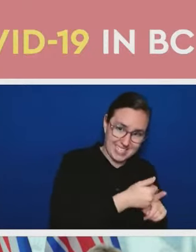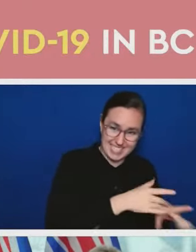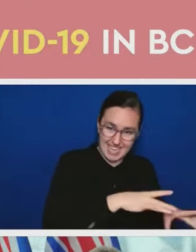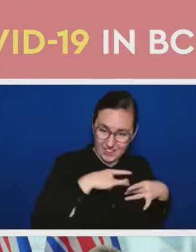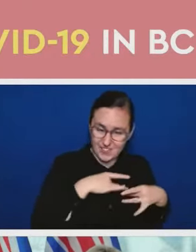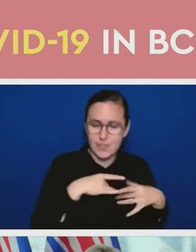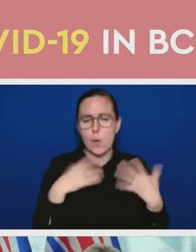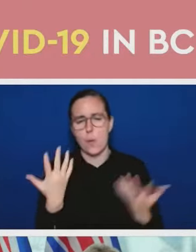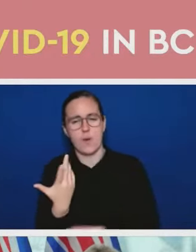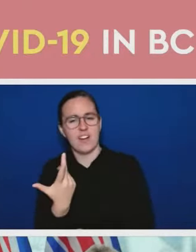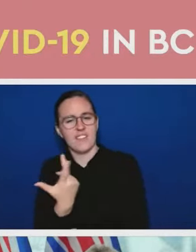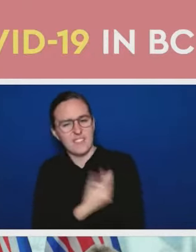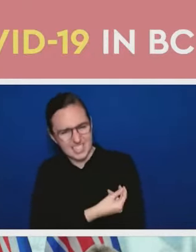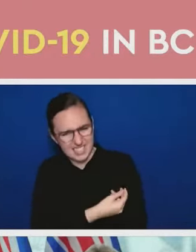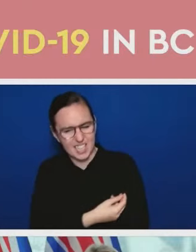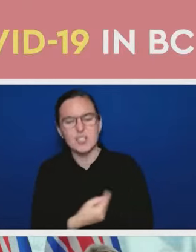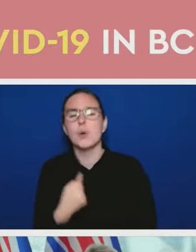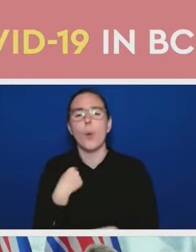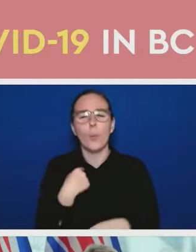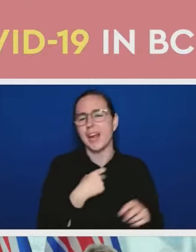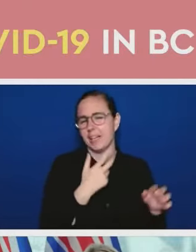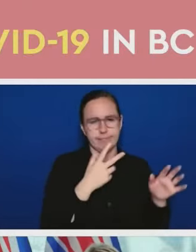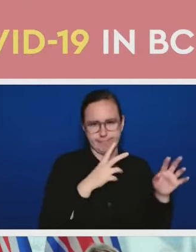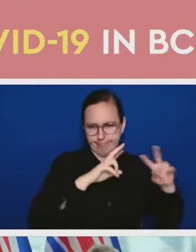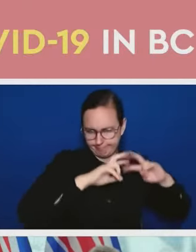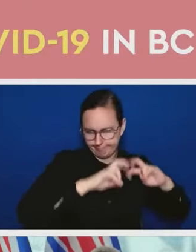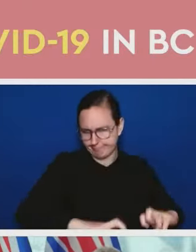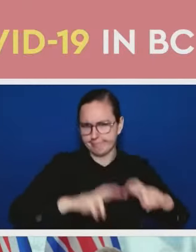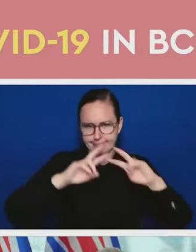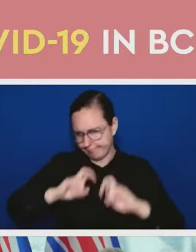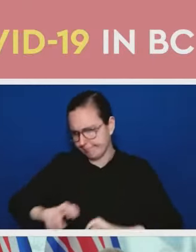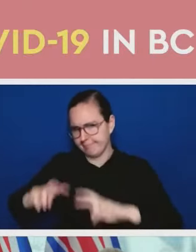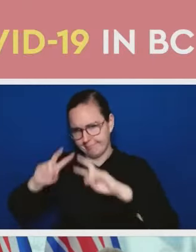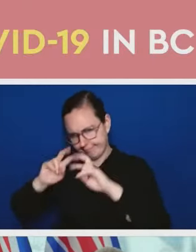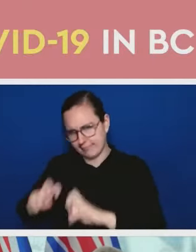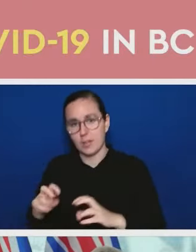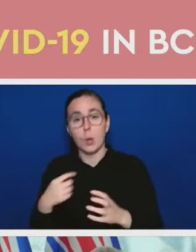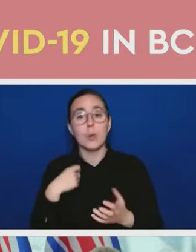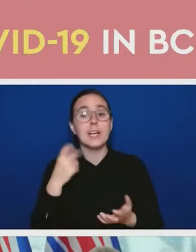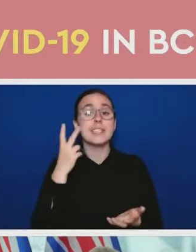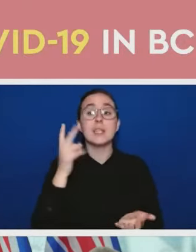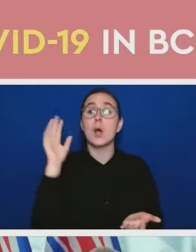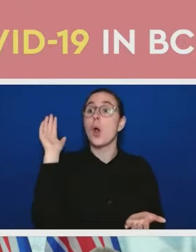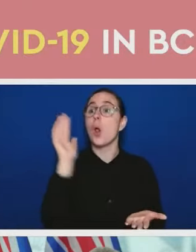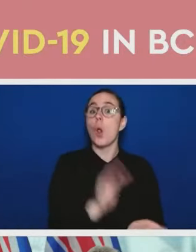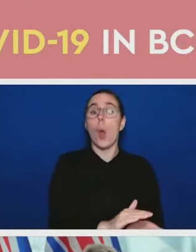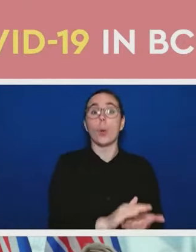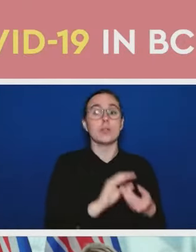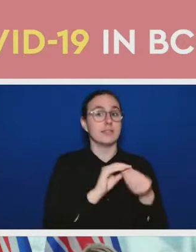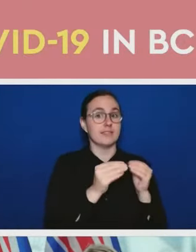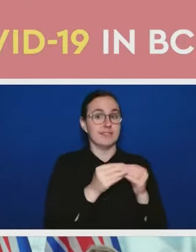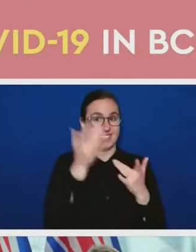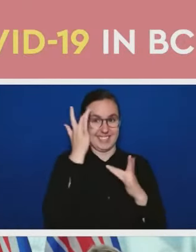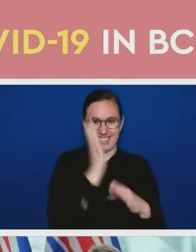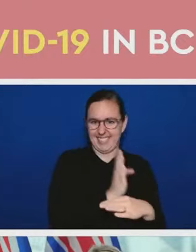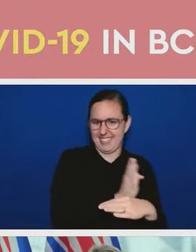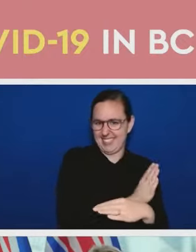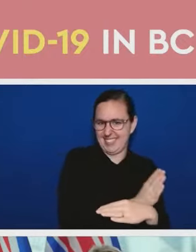rates of infection in the population over time. So antibodies to the virus itself remain very low,